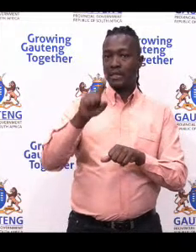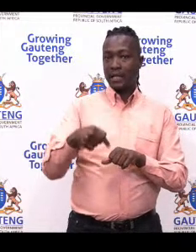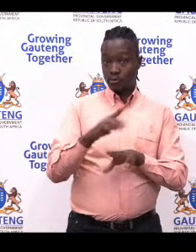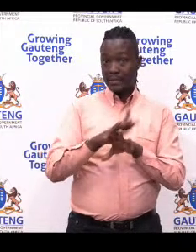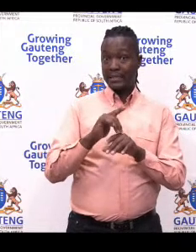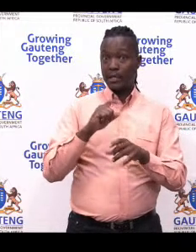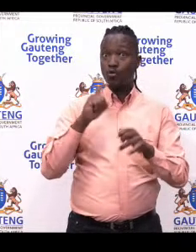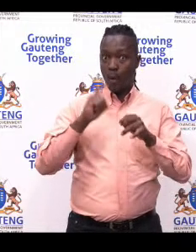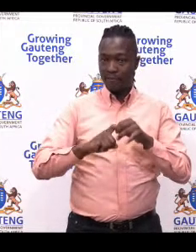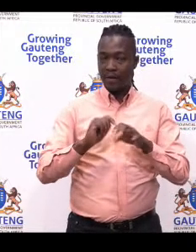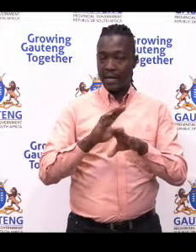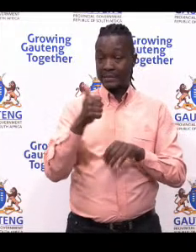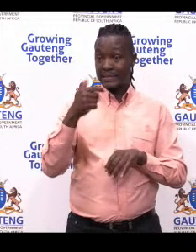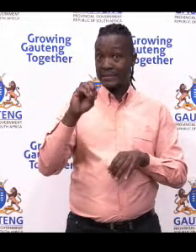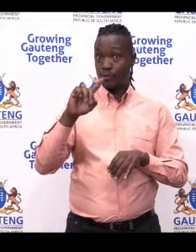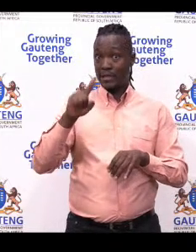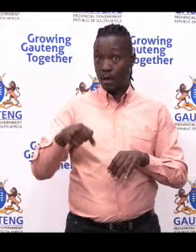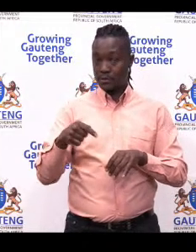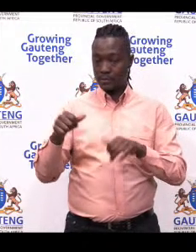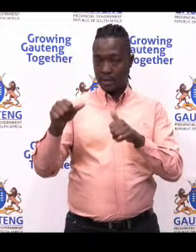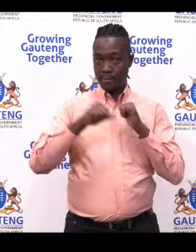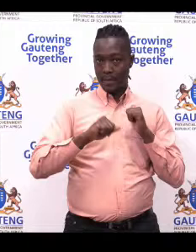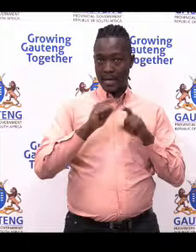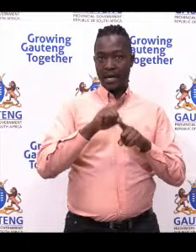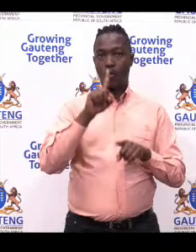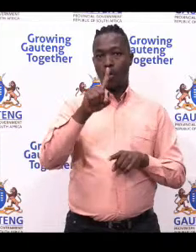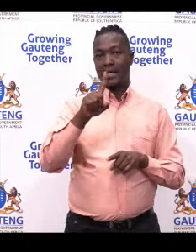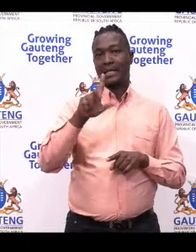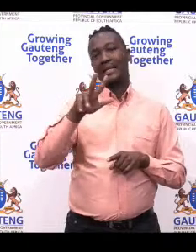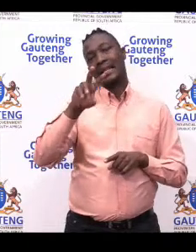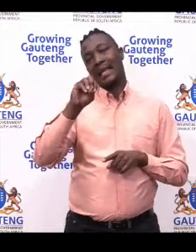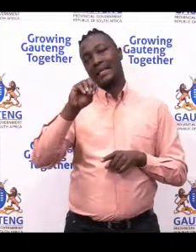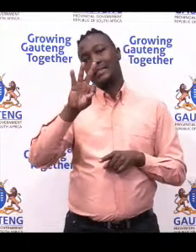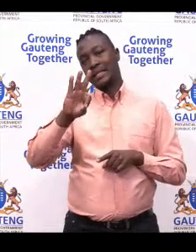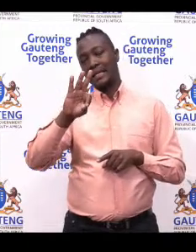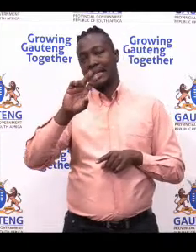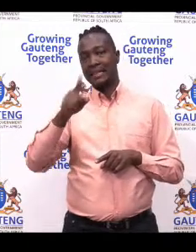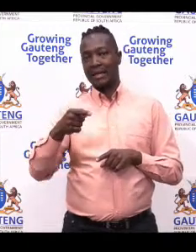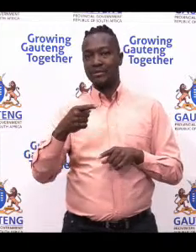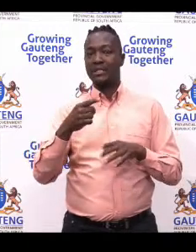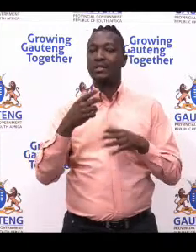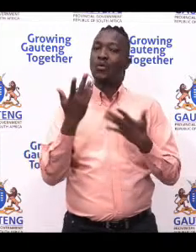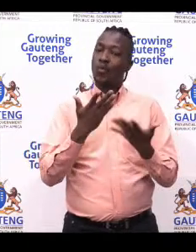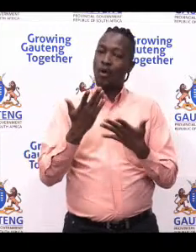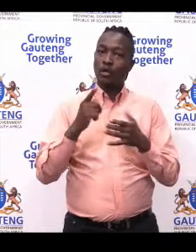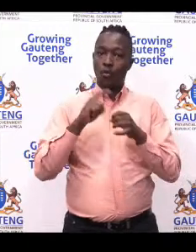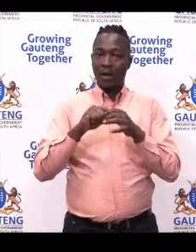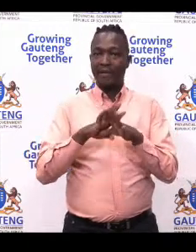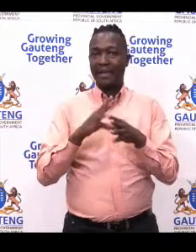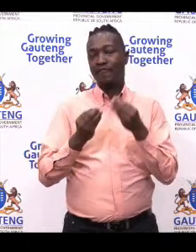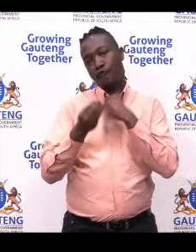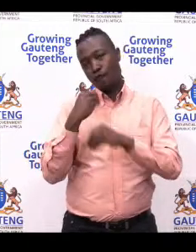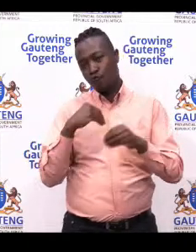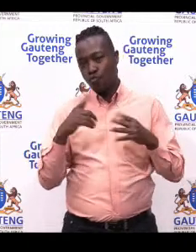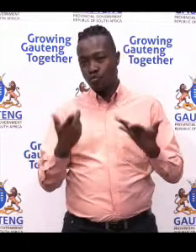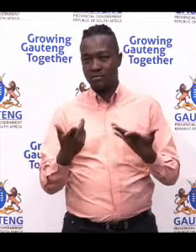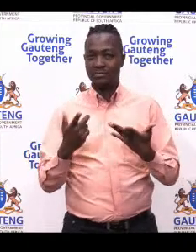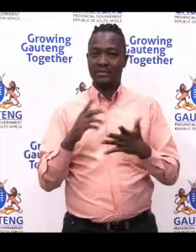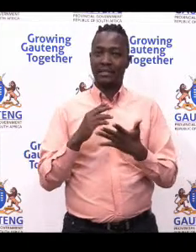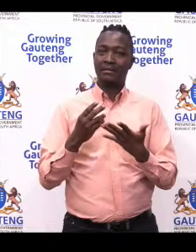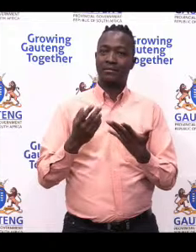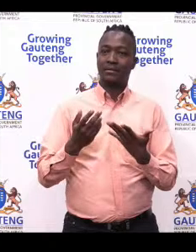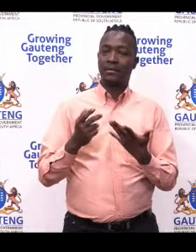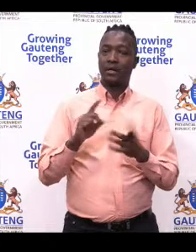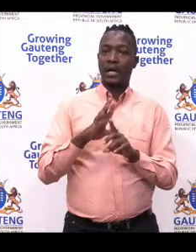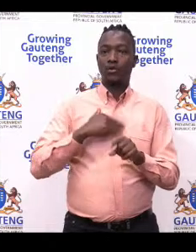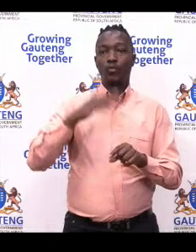The 600,000 came back, but only 183,000 of those were qualifying for nutrition. And you know